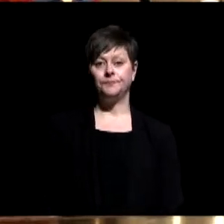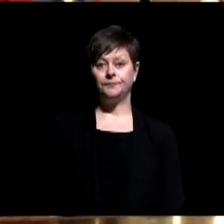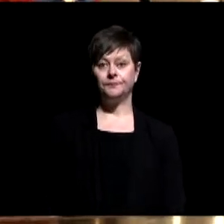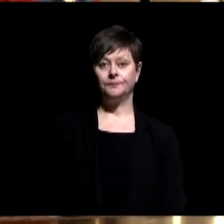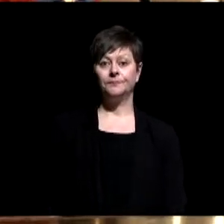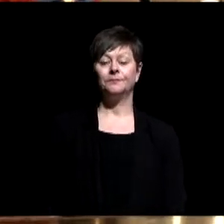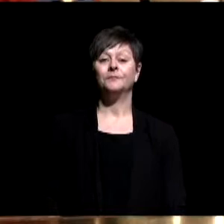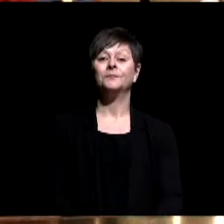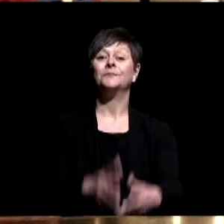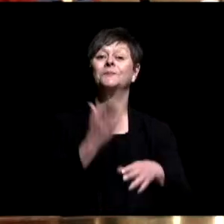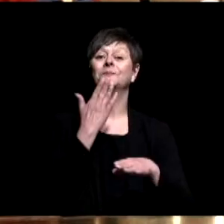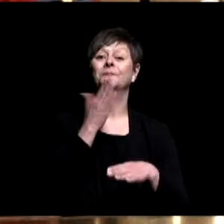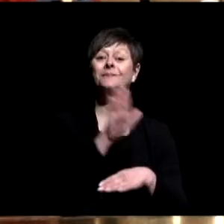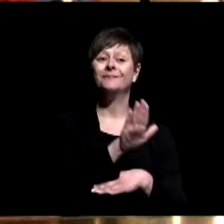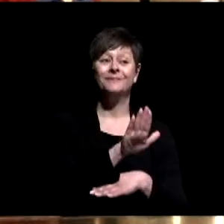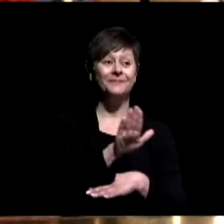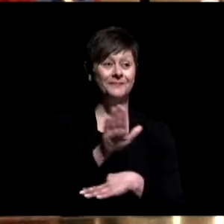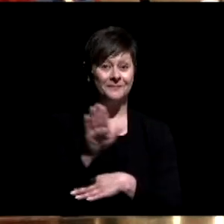Good afternoon.